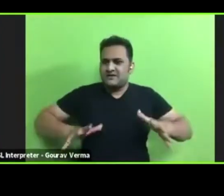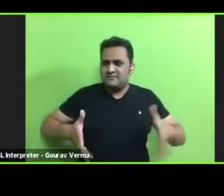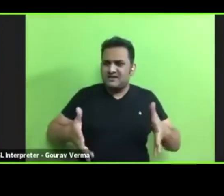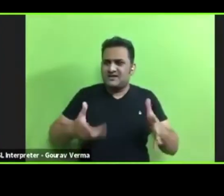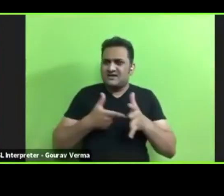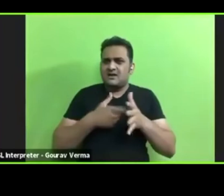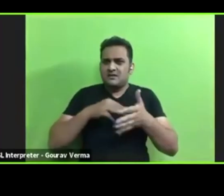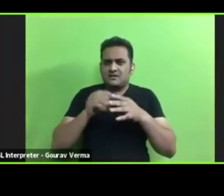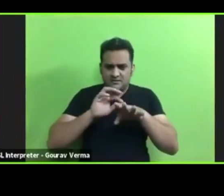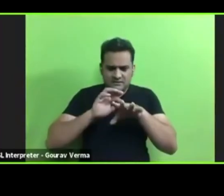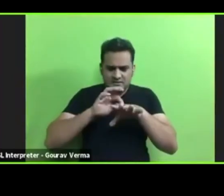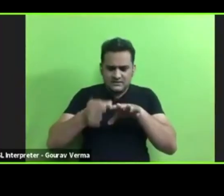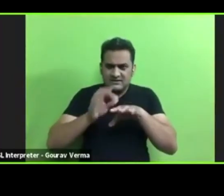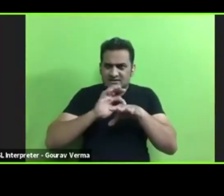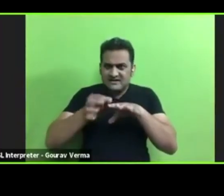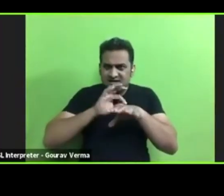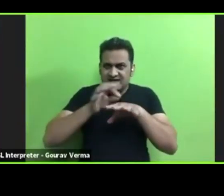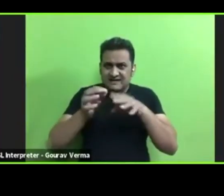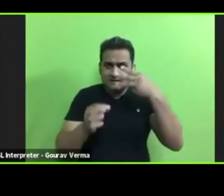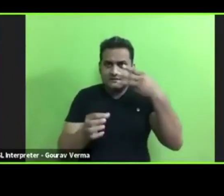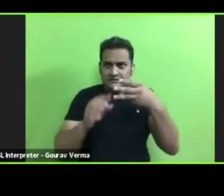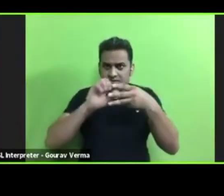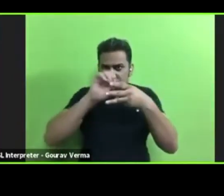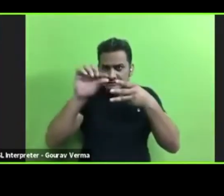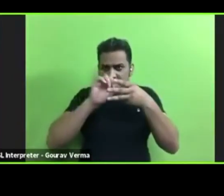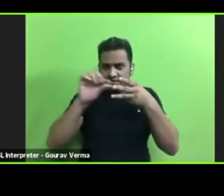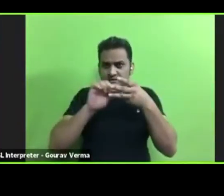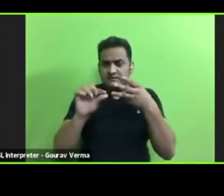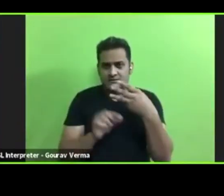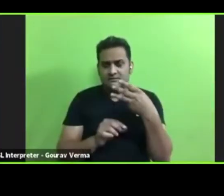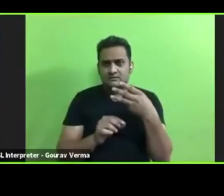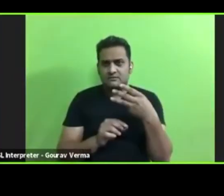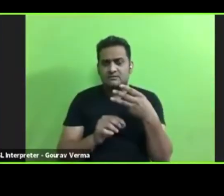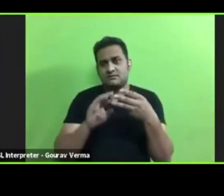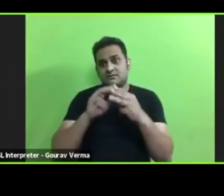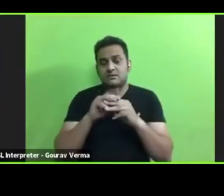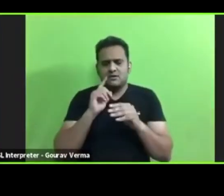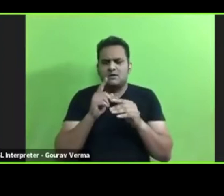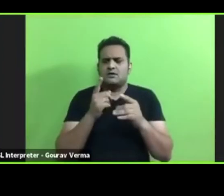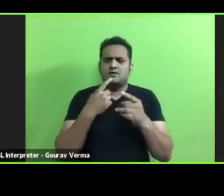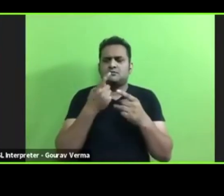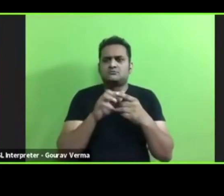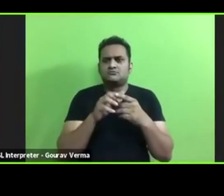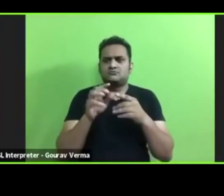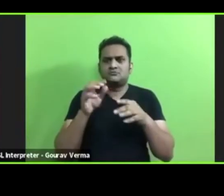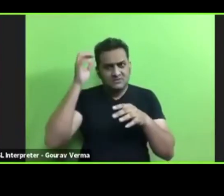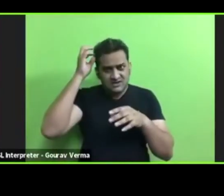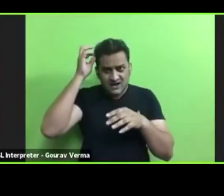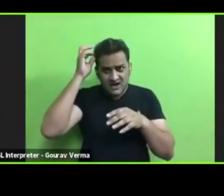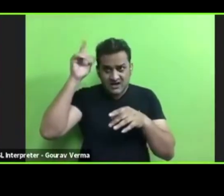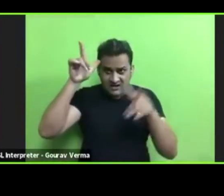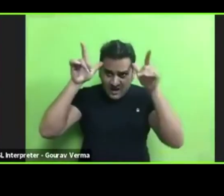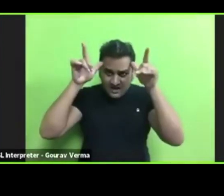skin. The most important and very carefully selected, if I may add, is the cow skin.